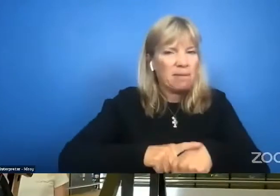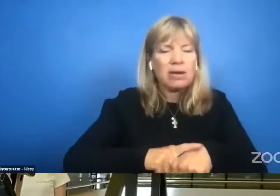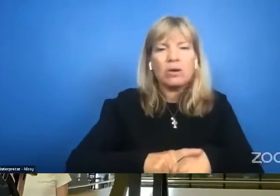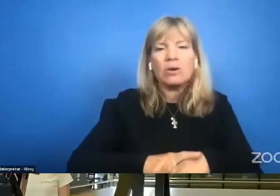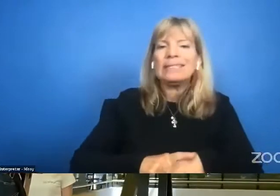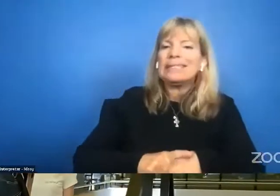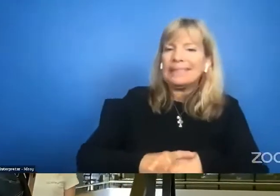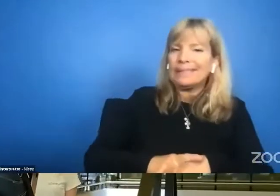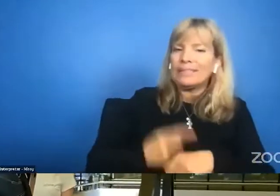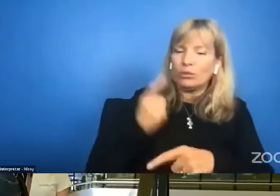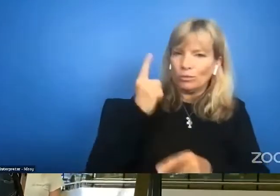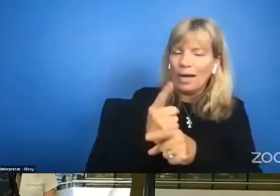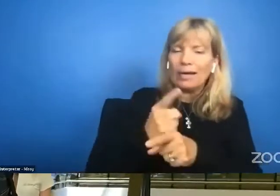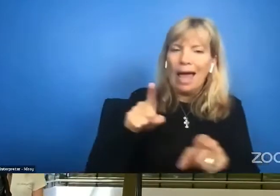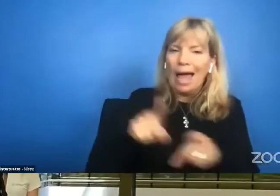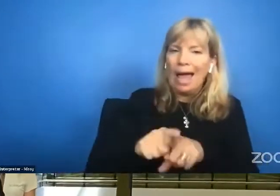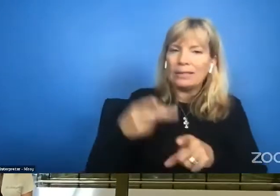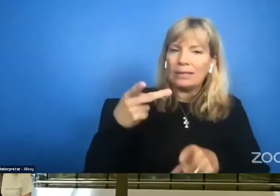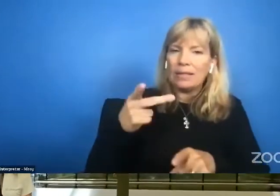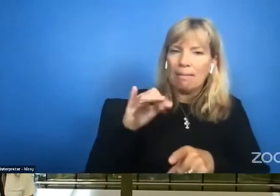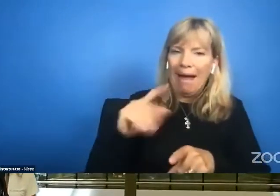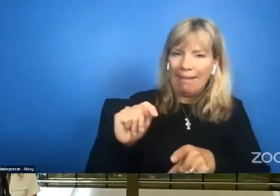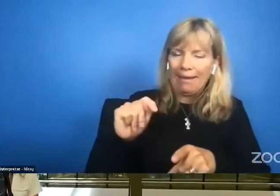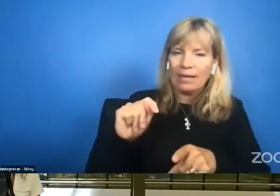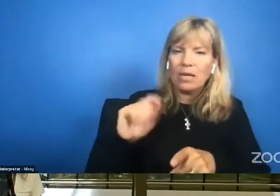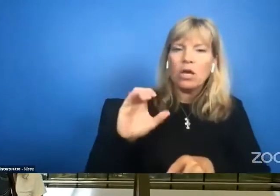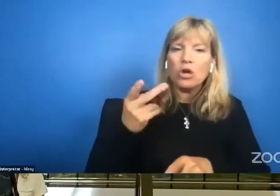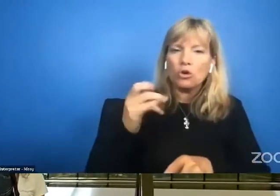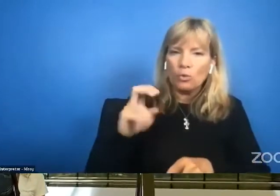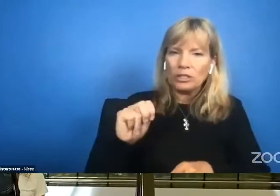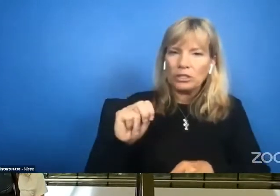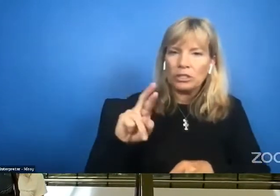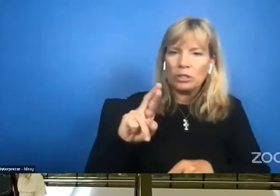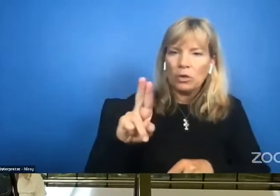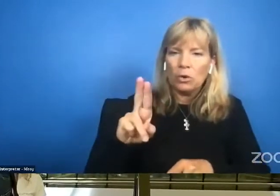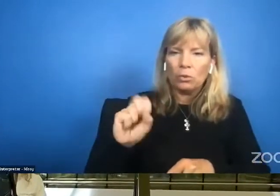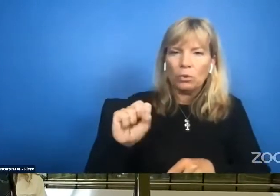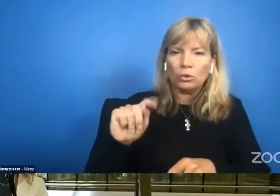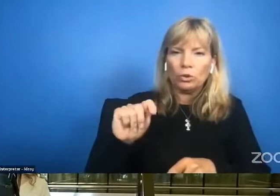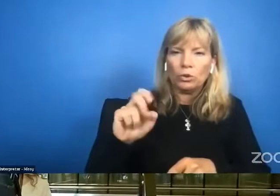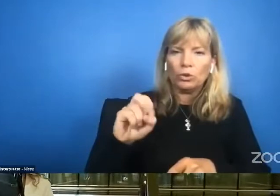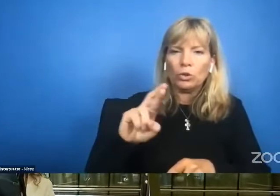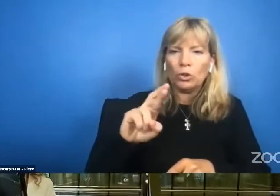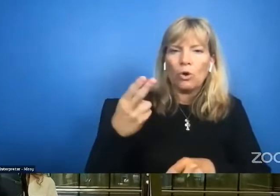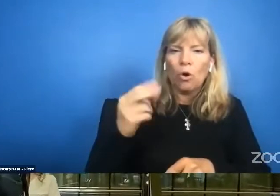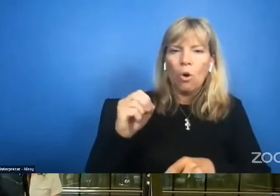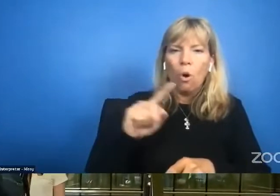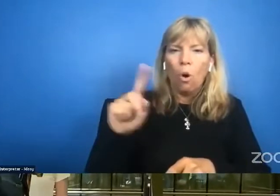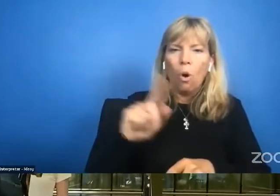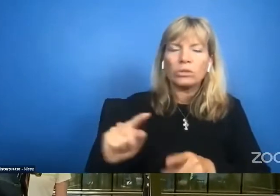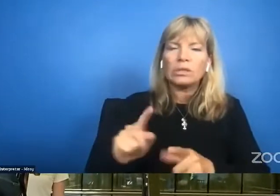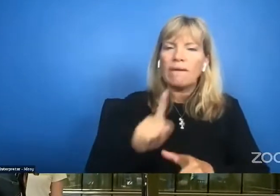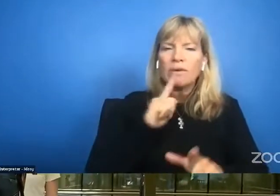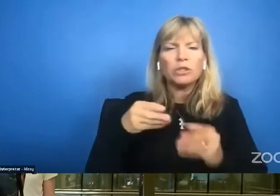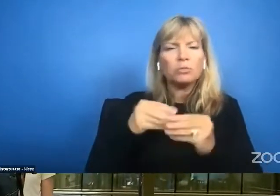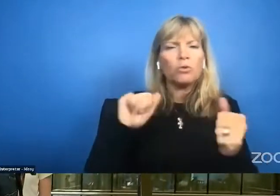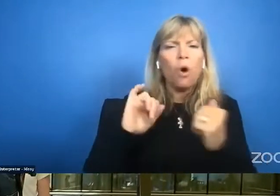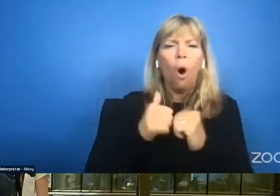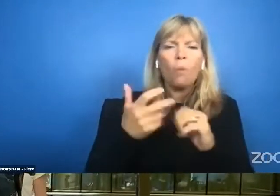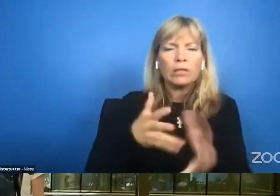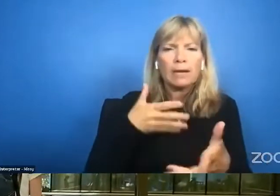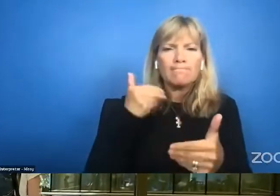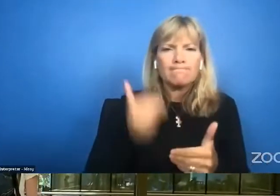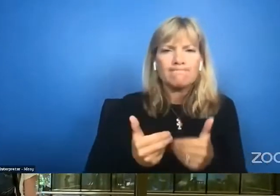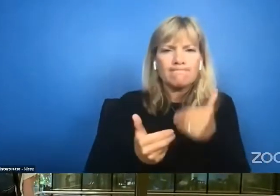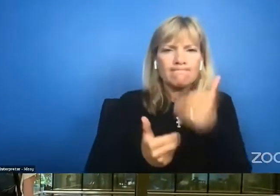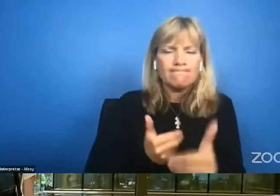Christian Rusterholz, it's very smooth, almost clinical with the way he goes about switching those modes.